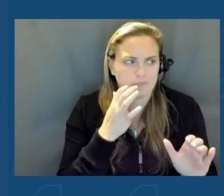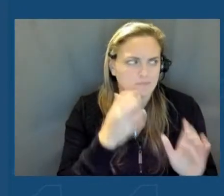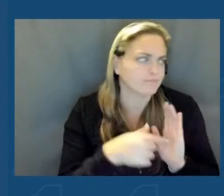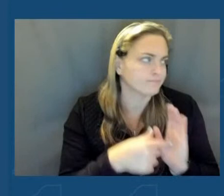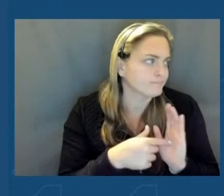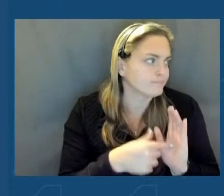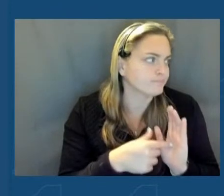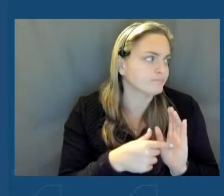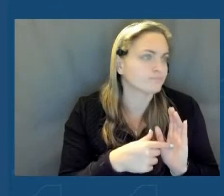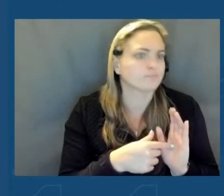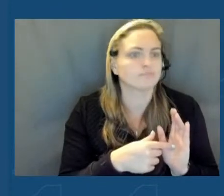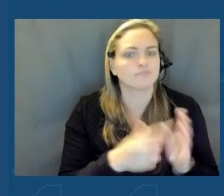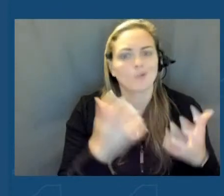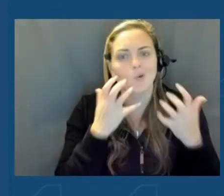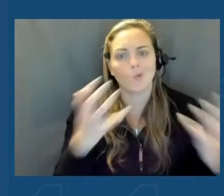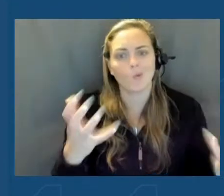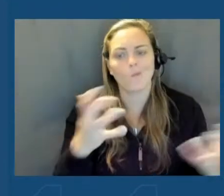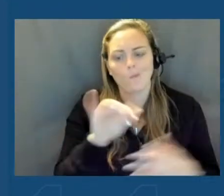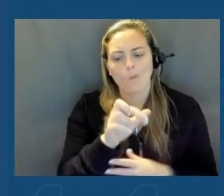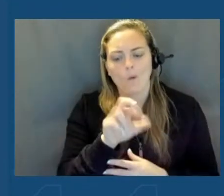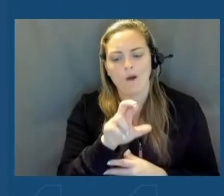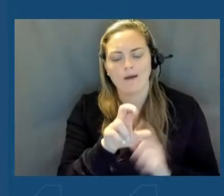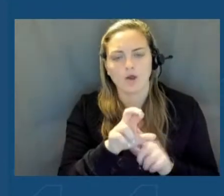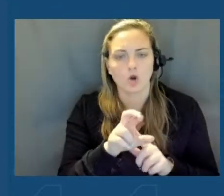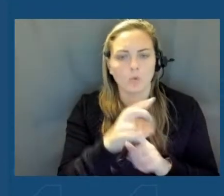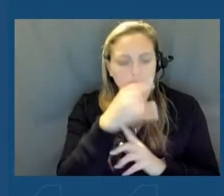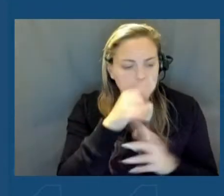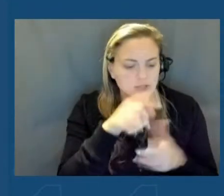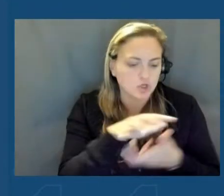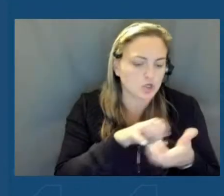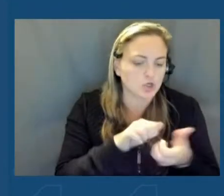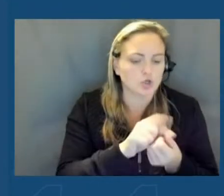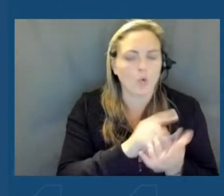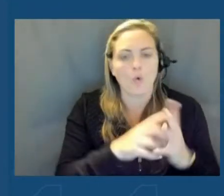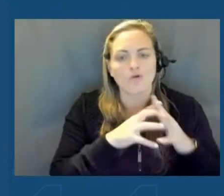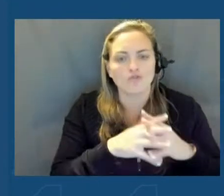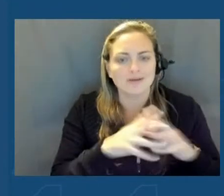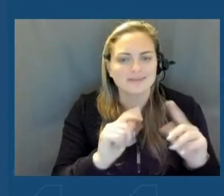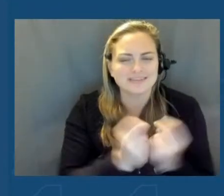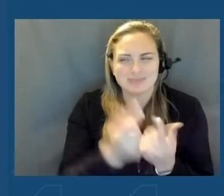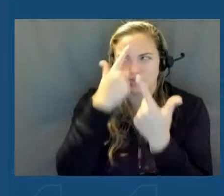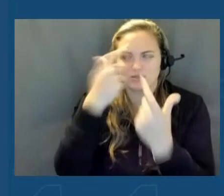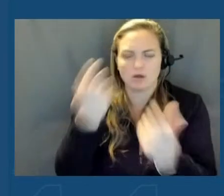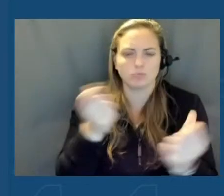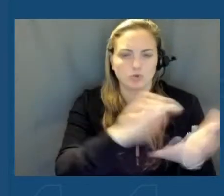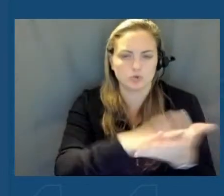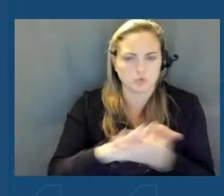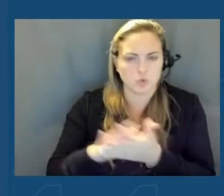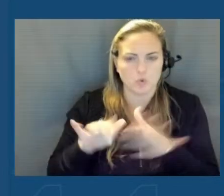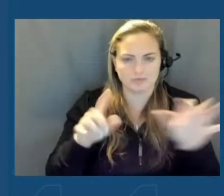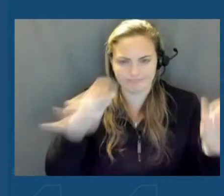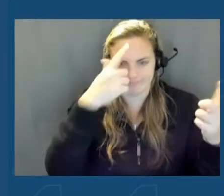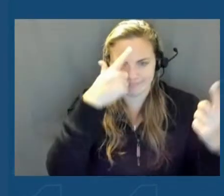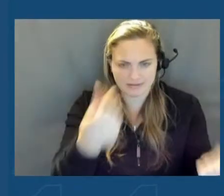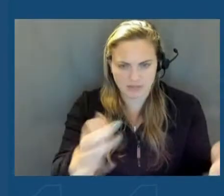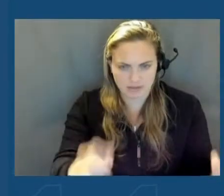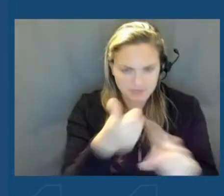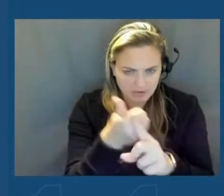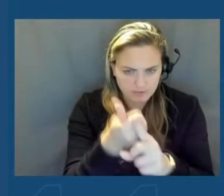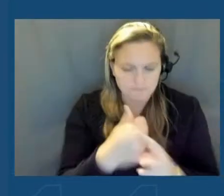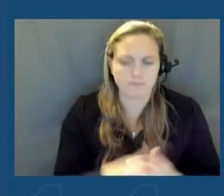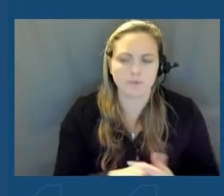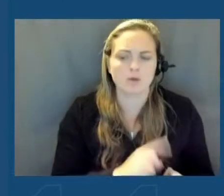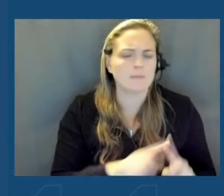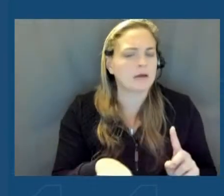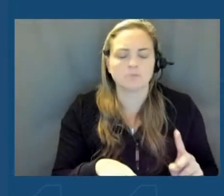a choir where children are close together, a wrestling team. So we'll leave that up to individual schools to make that determination, but it is